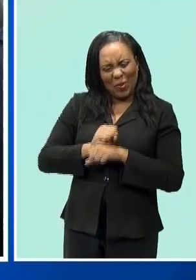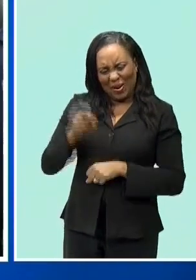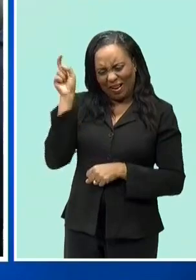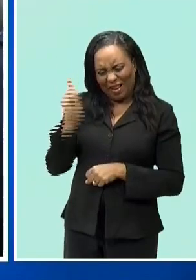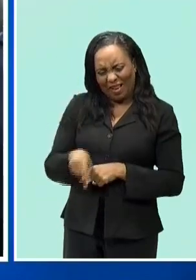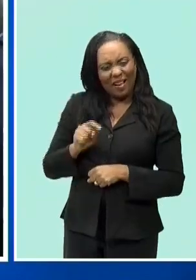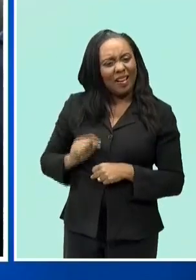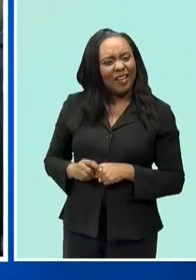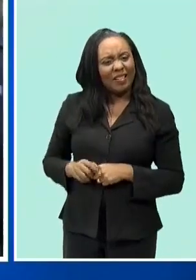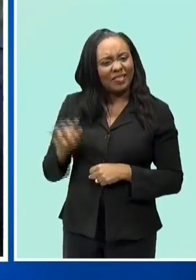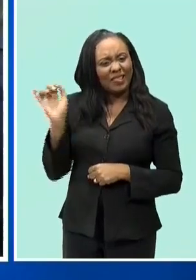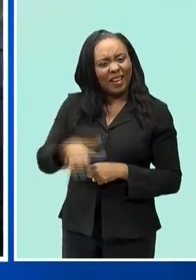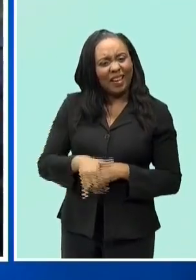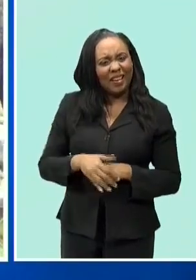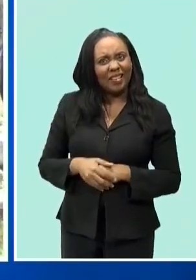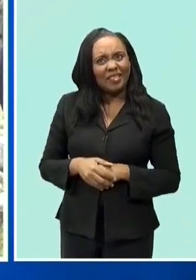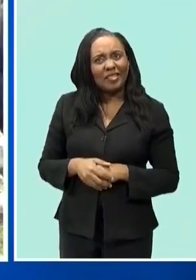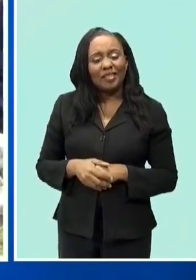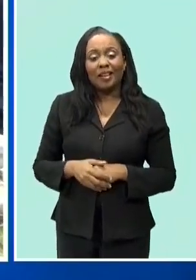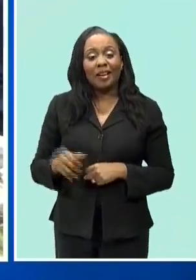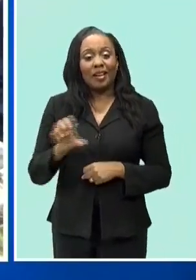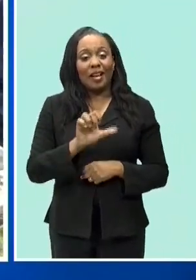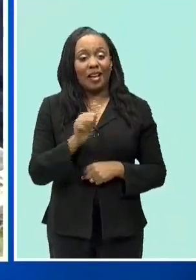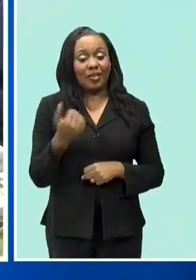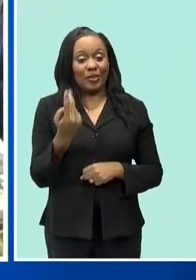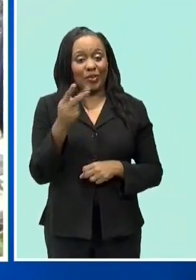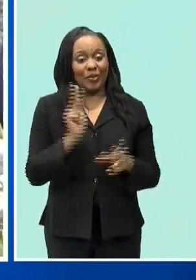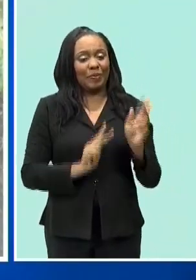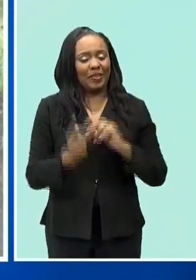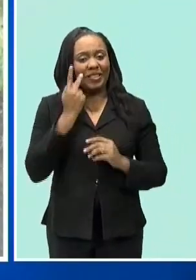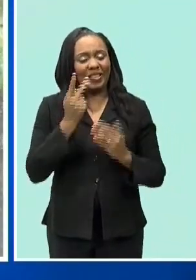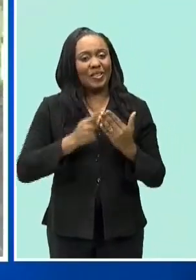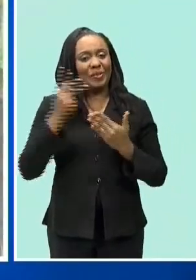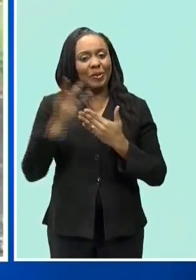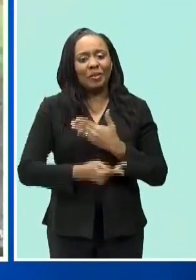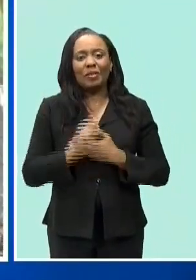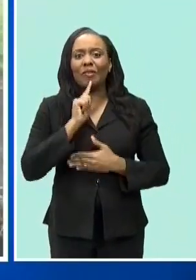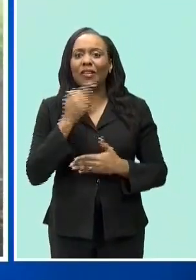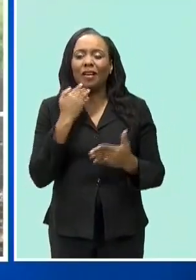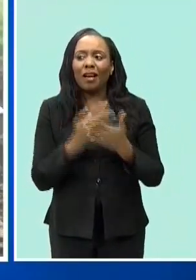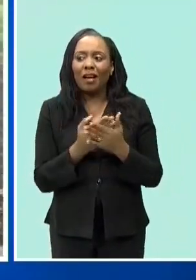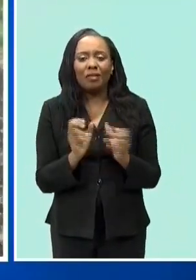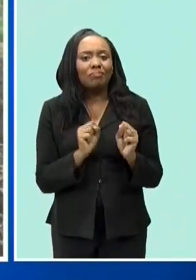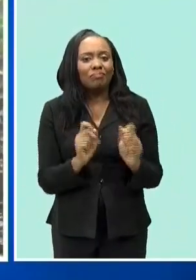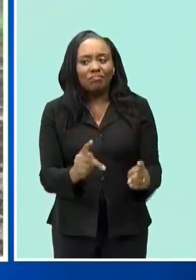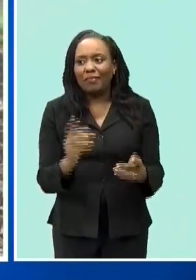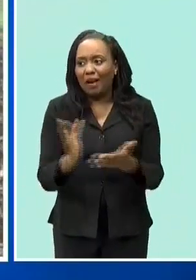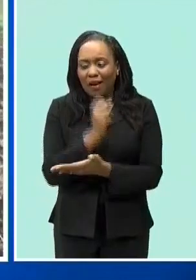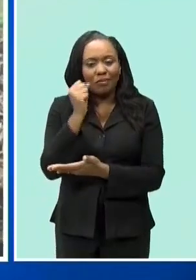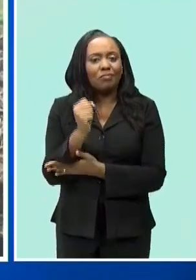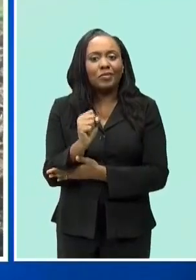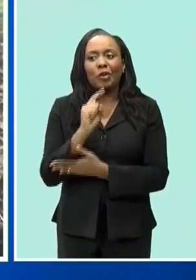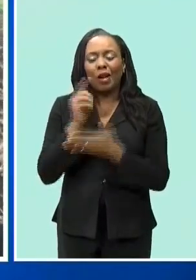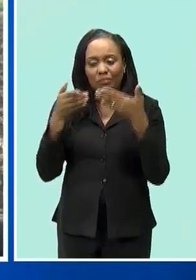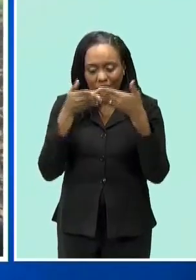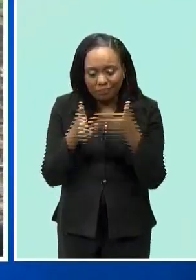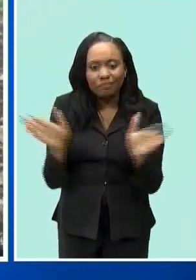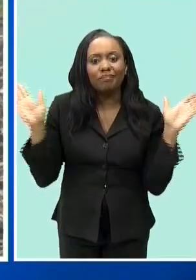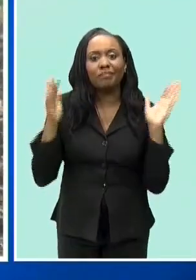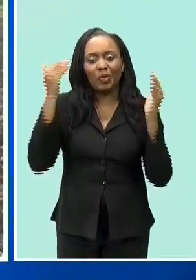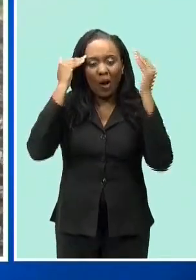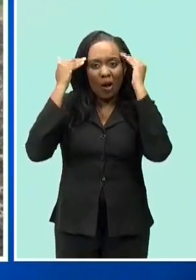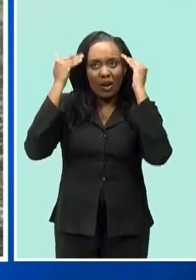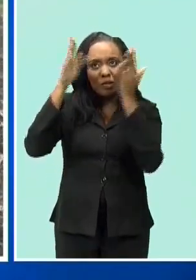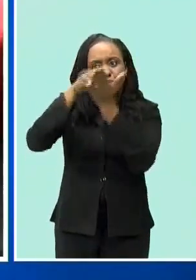society. Shaunisa Scott and Naika Marshall see the program as an opportunity to expand their agricultural